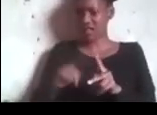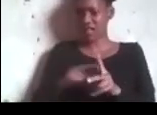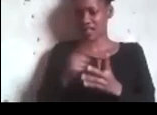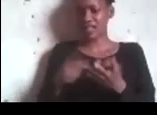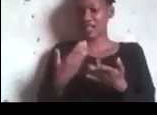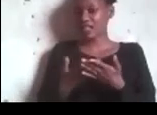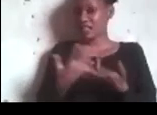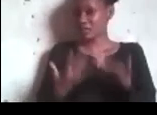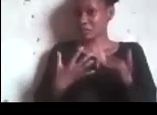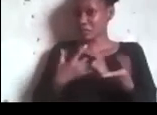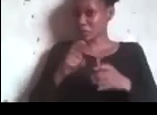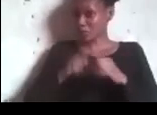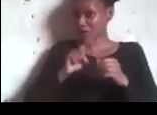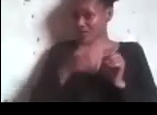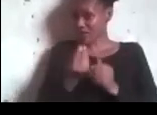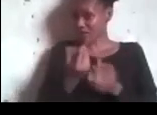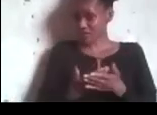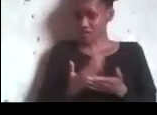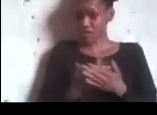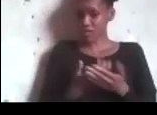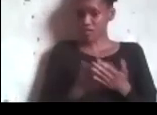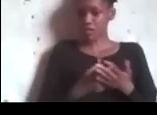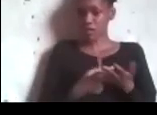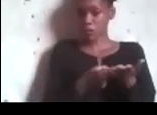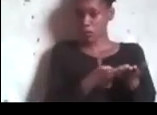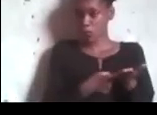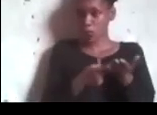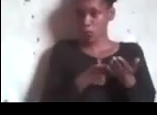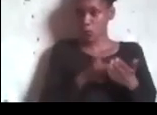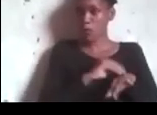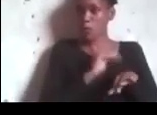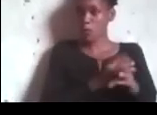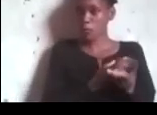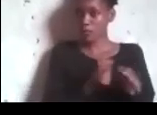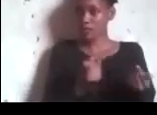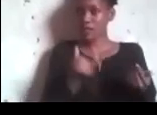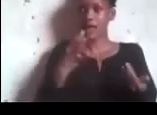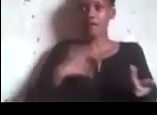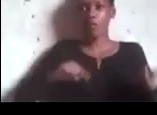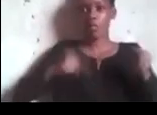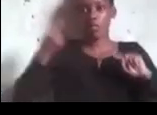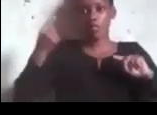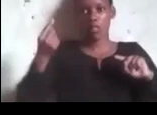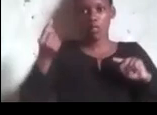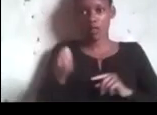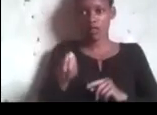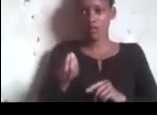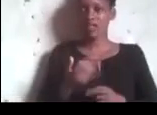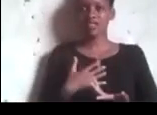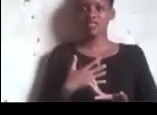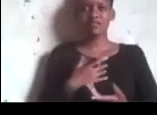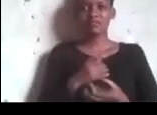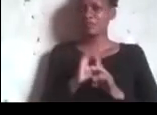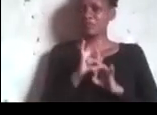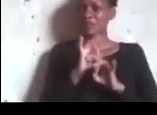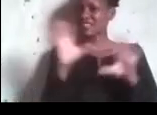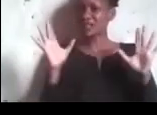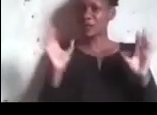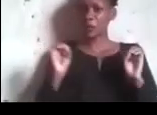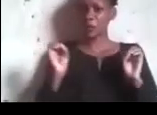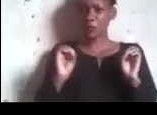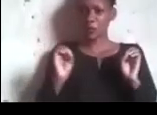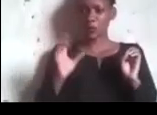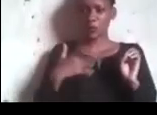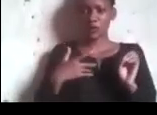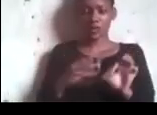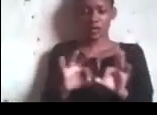the purposes if there is a dispute. So it's not clear when a person other than a family advocate